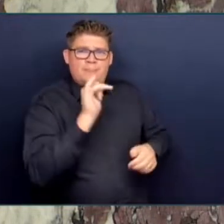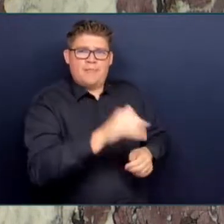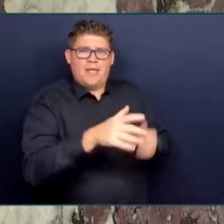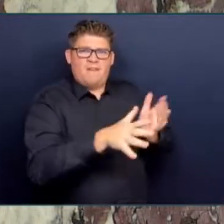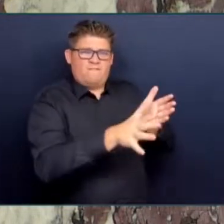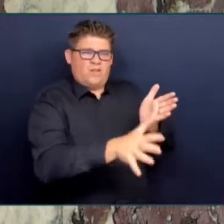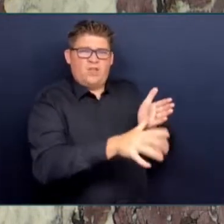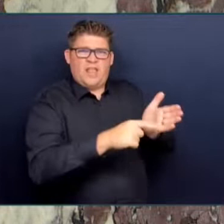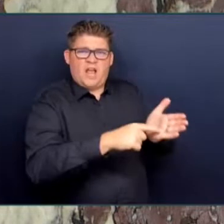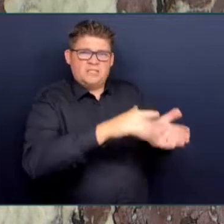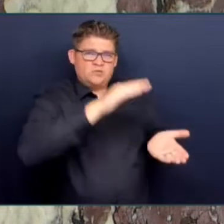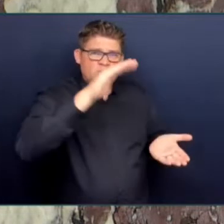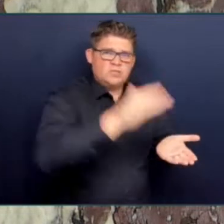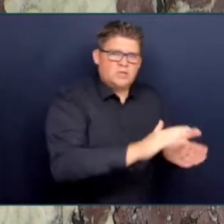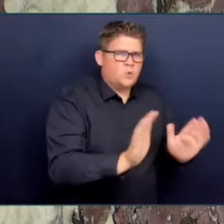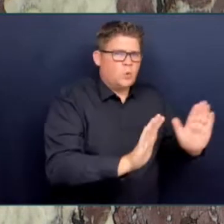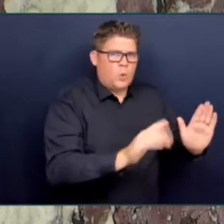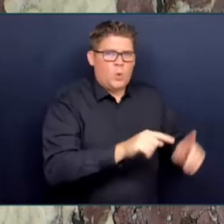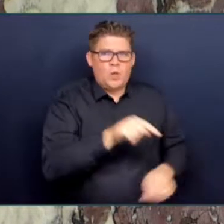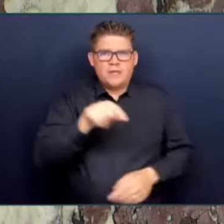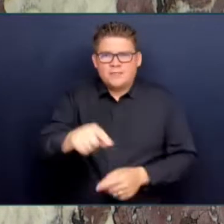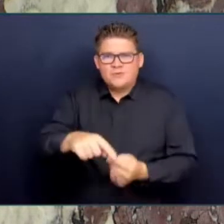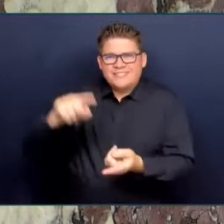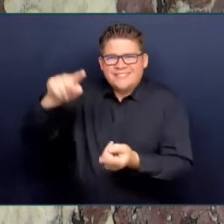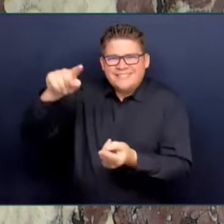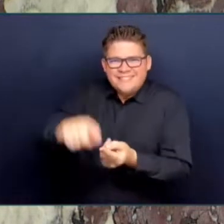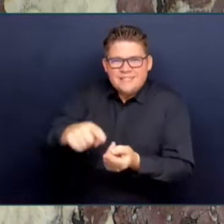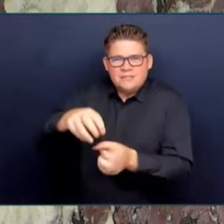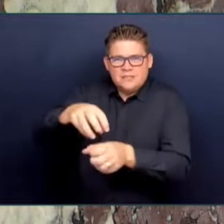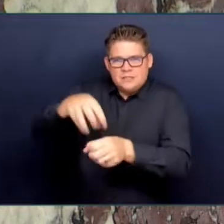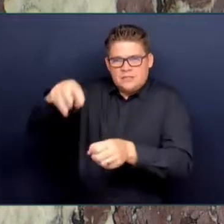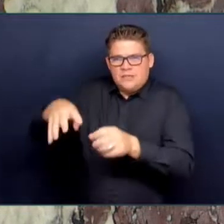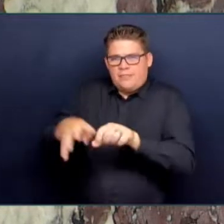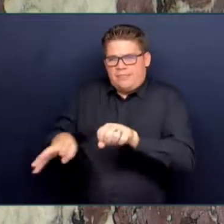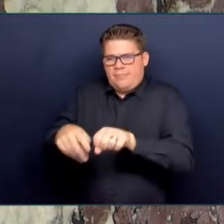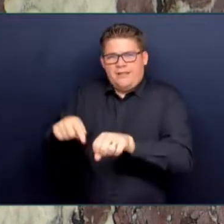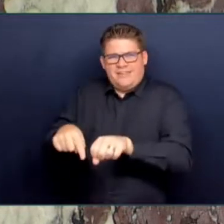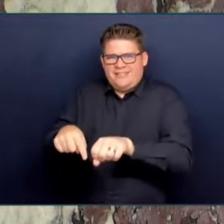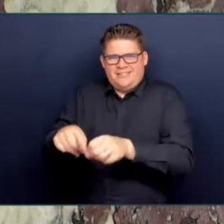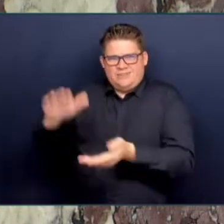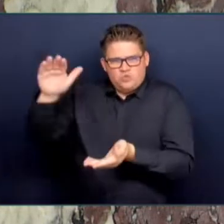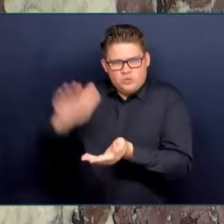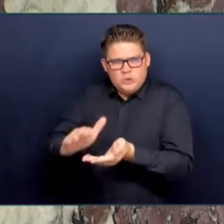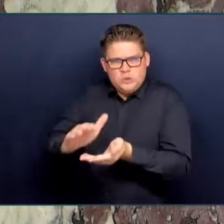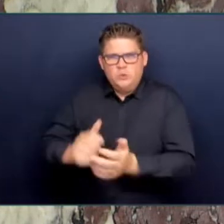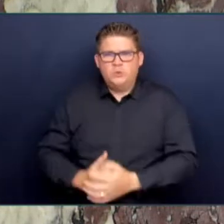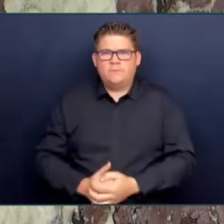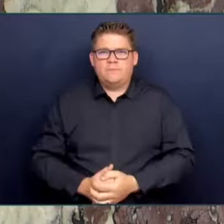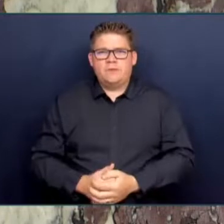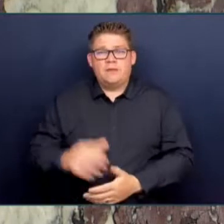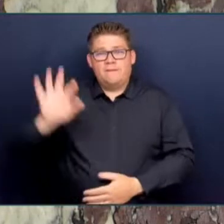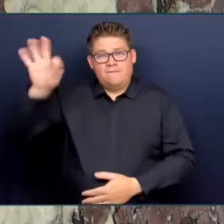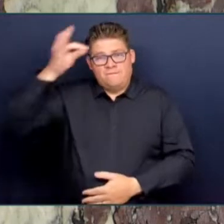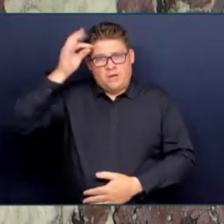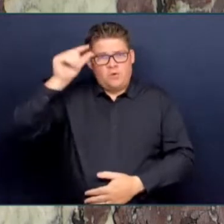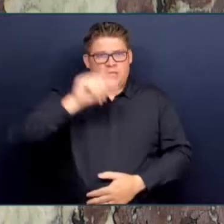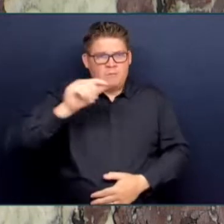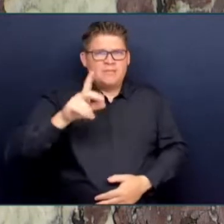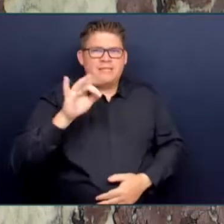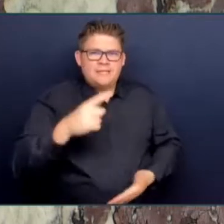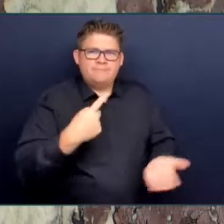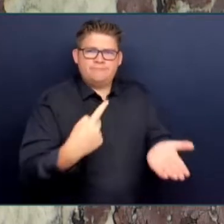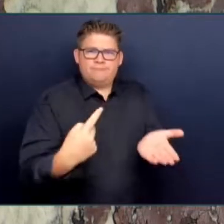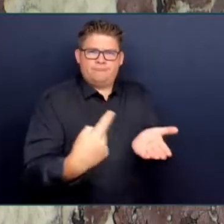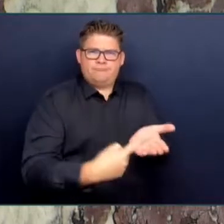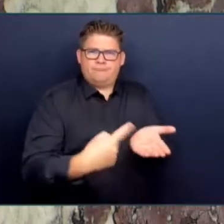a discussion paper that the federal government put out. The discussion paper closed off at the